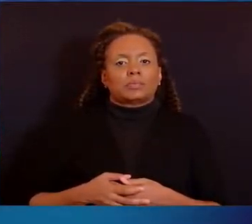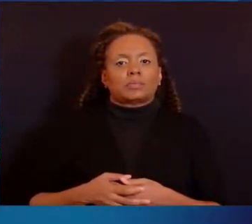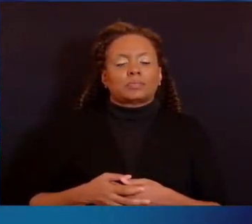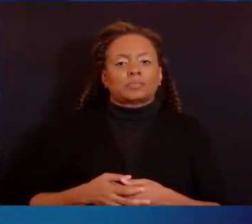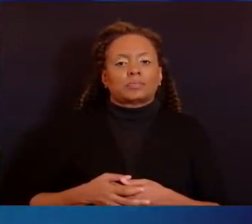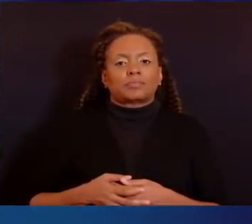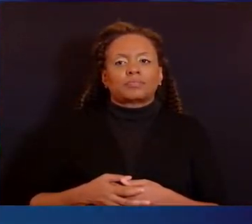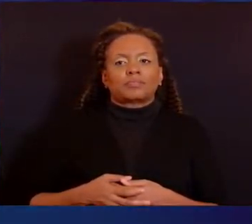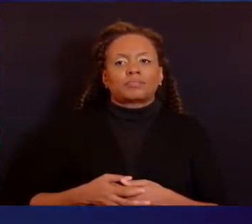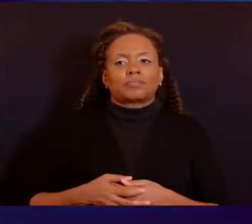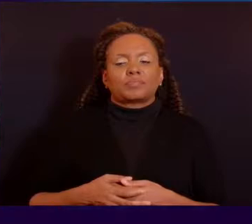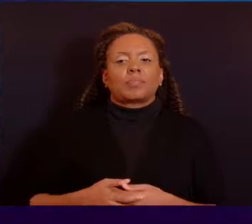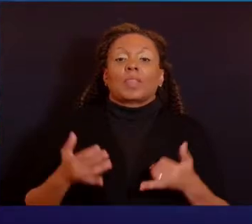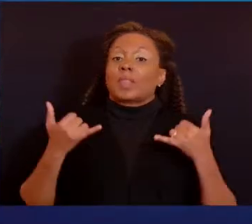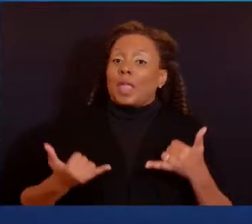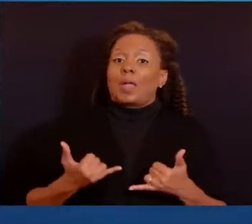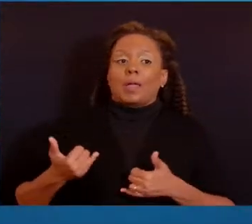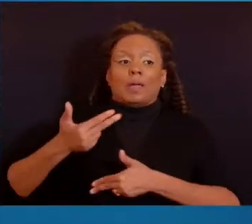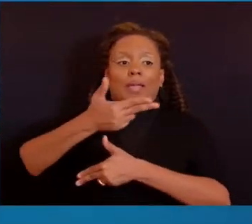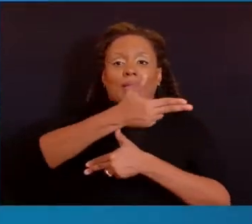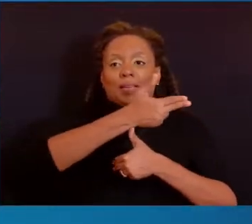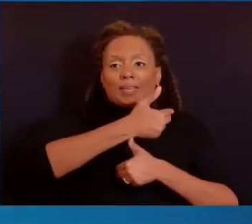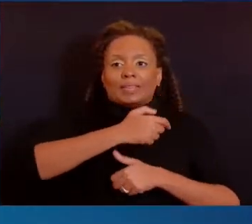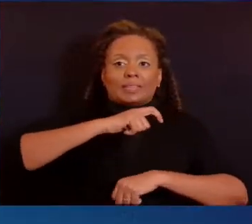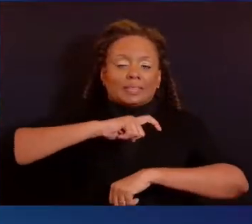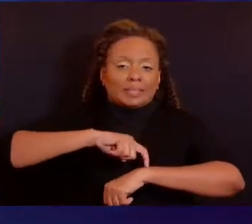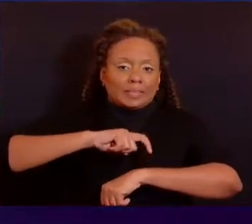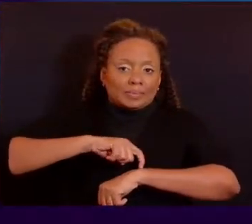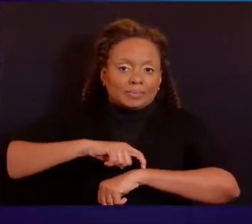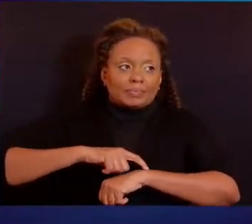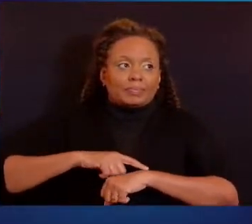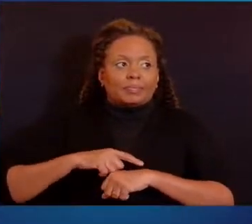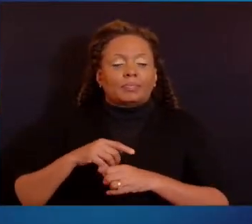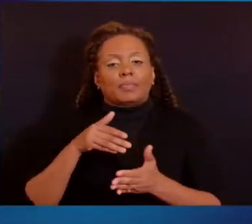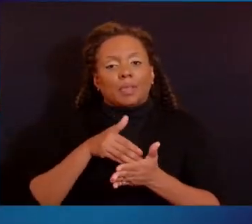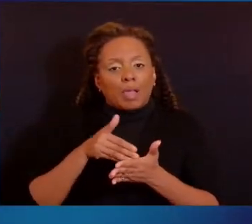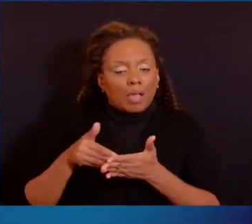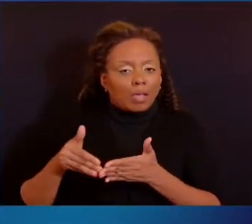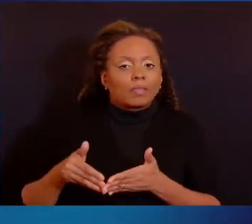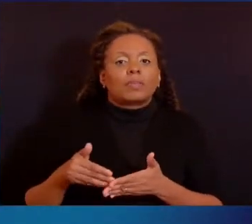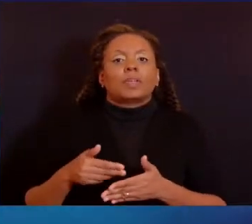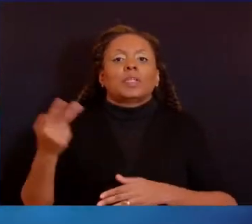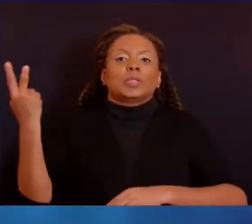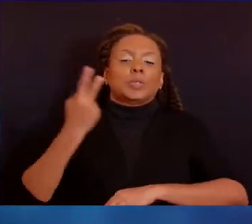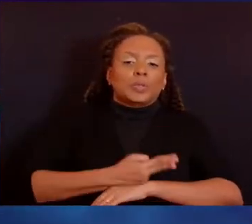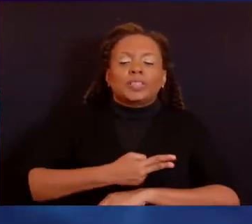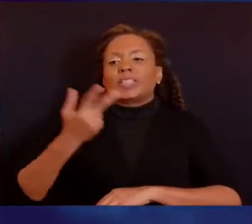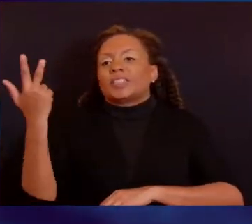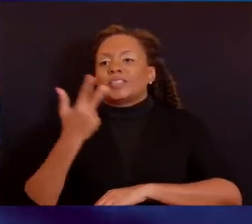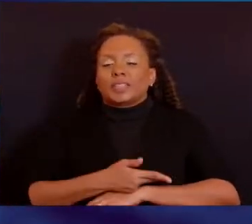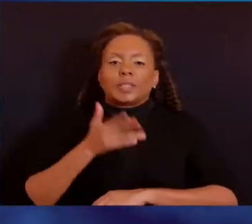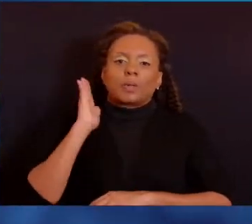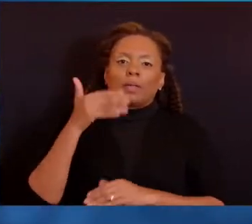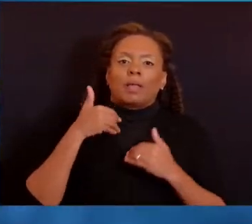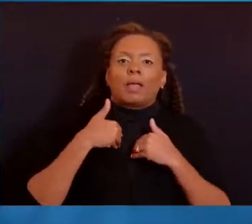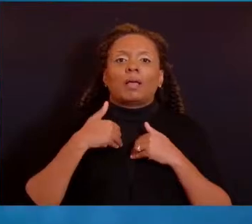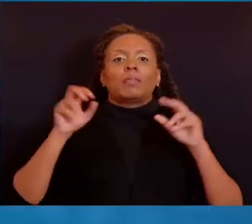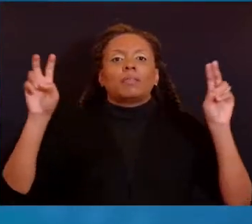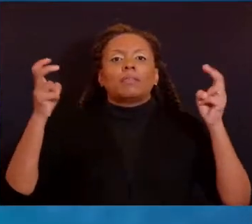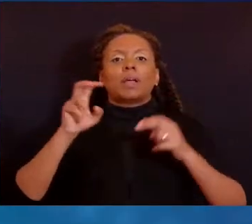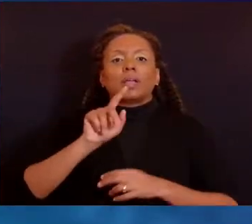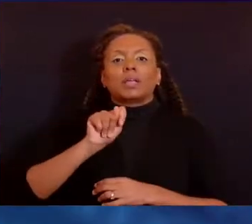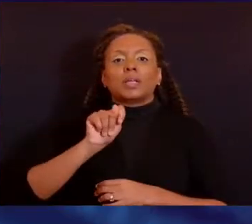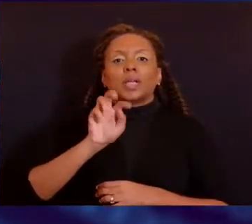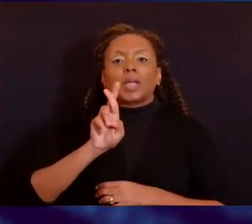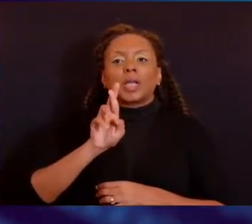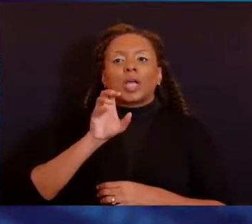are in the hurricane season. And from time to time, every 2 or 3 days, we're going to have these tropical waves passing through. There's